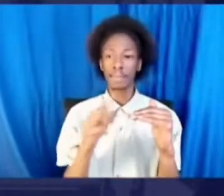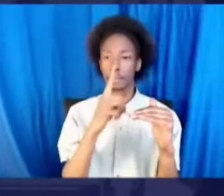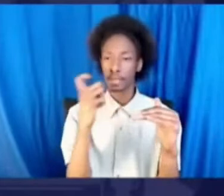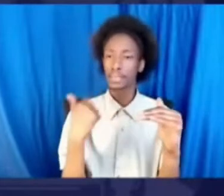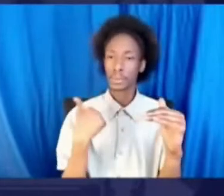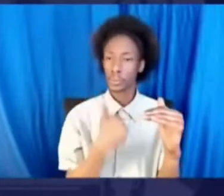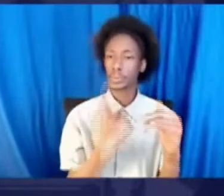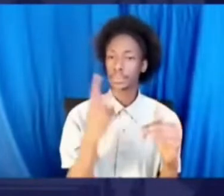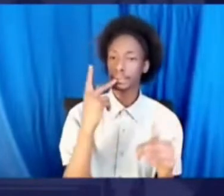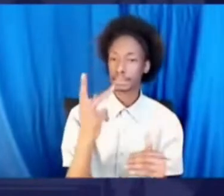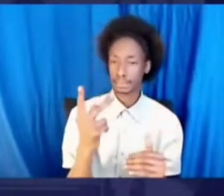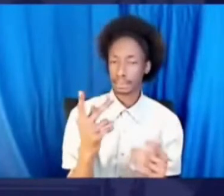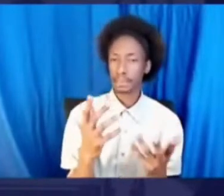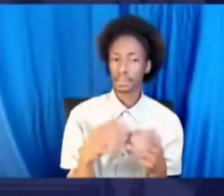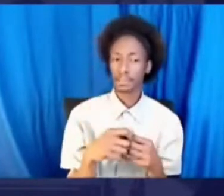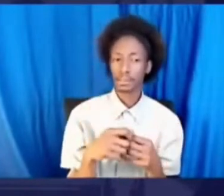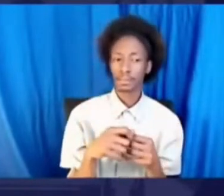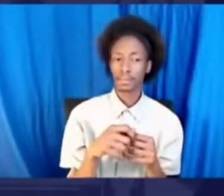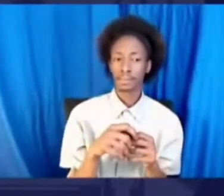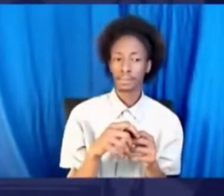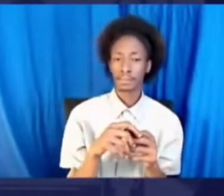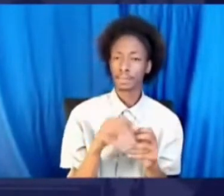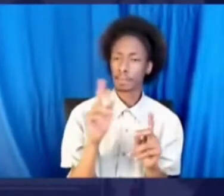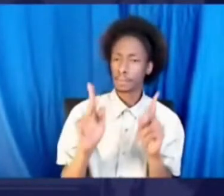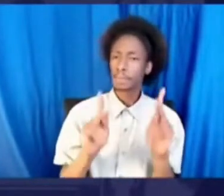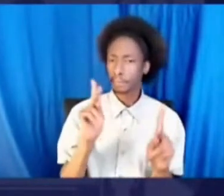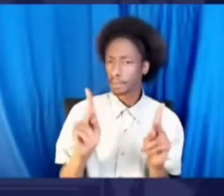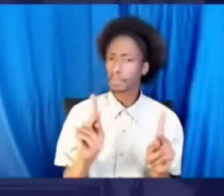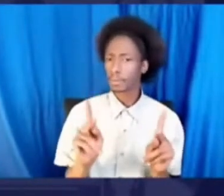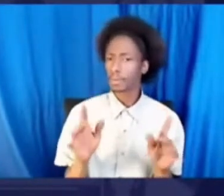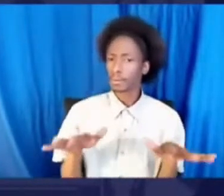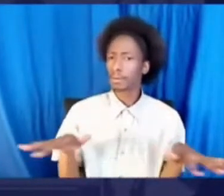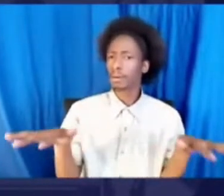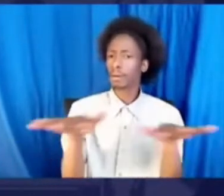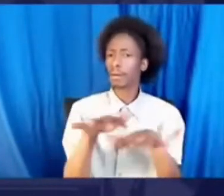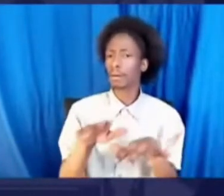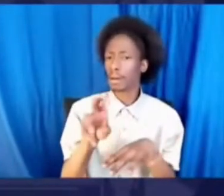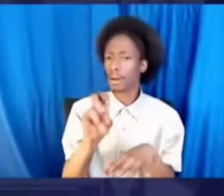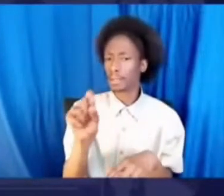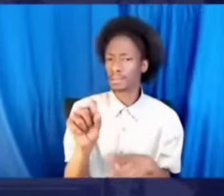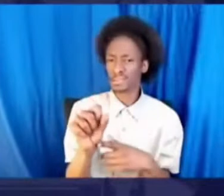that people in our country are having an experience that is not equal.